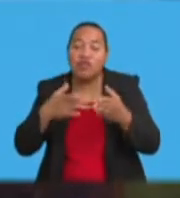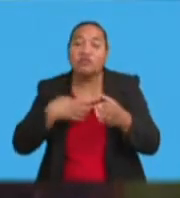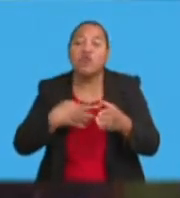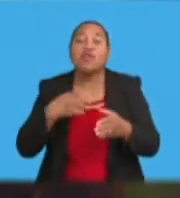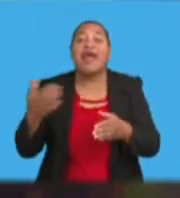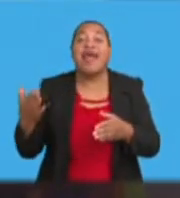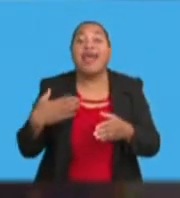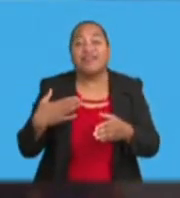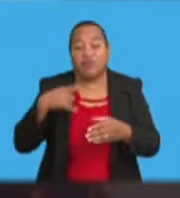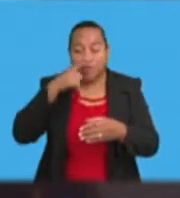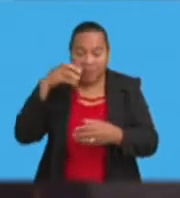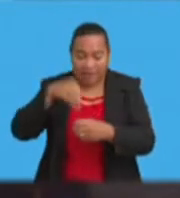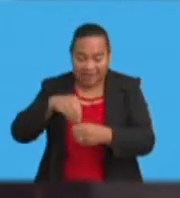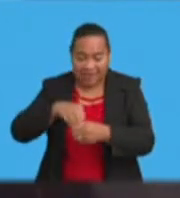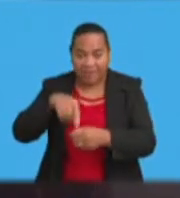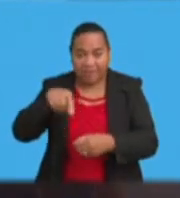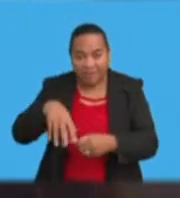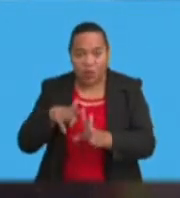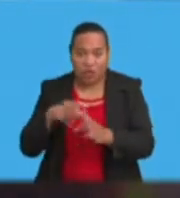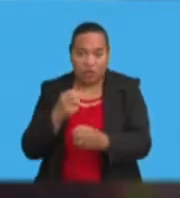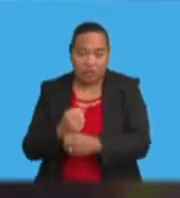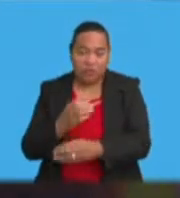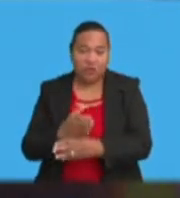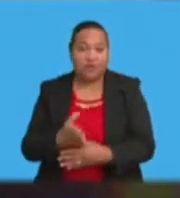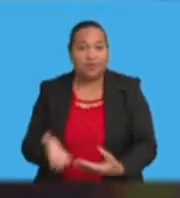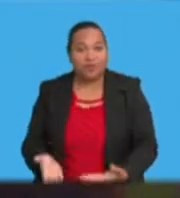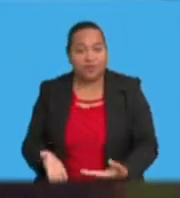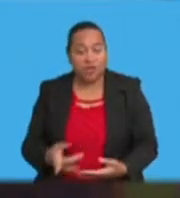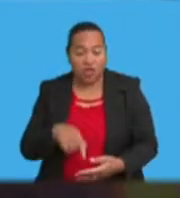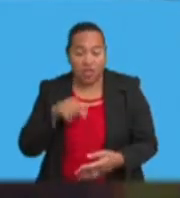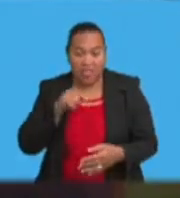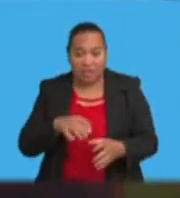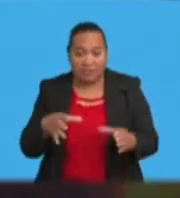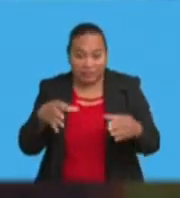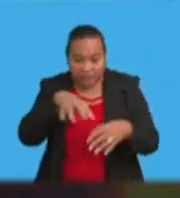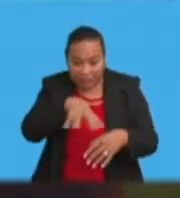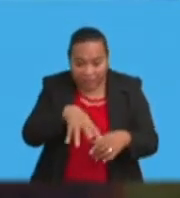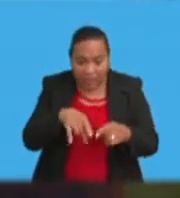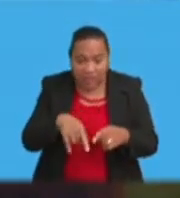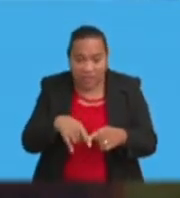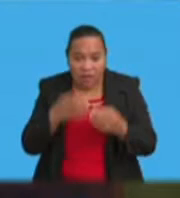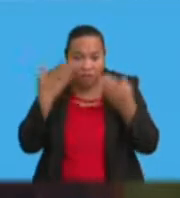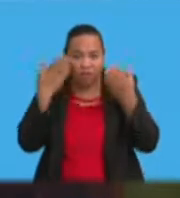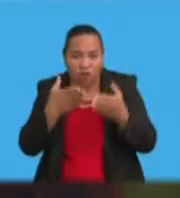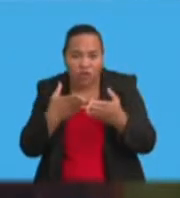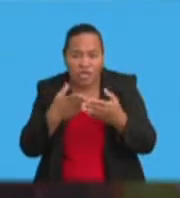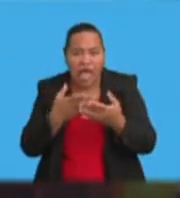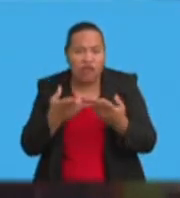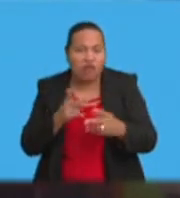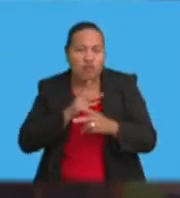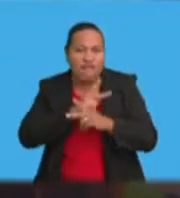the people that are in those workshops. So this enterprise focus has more of a preventive focus rather than